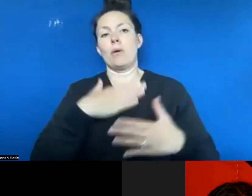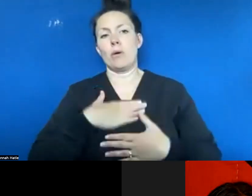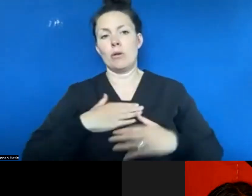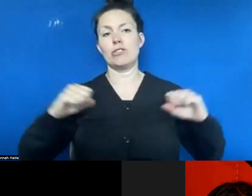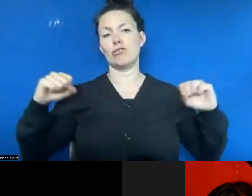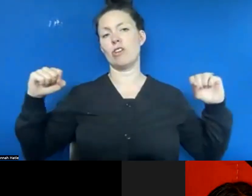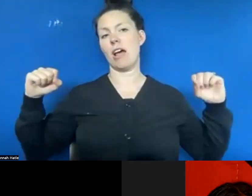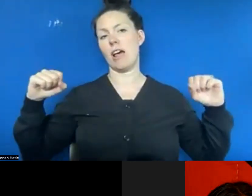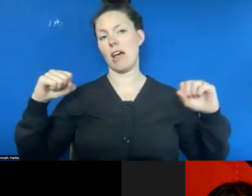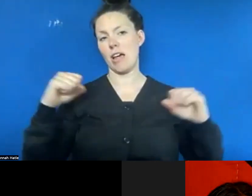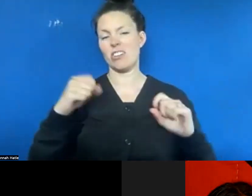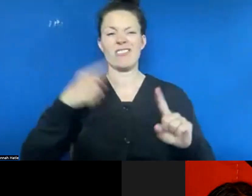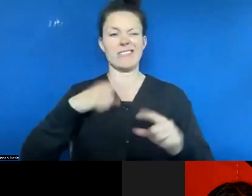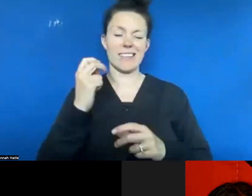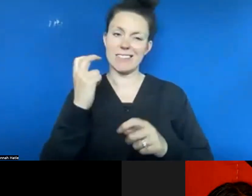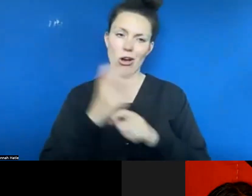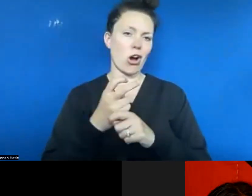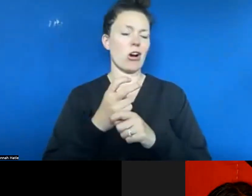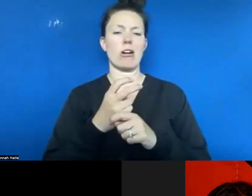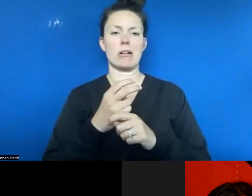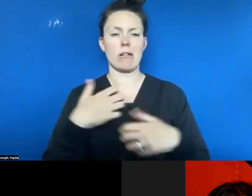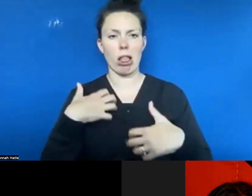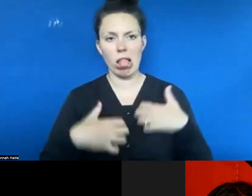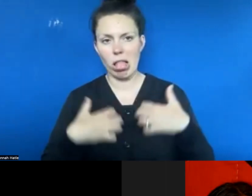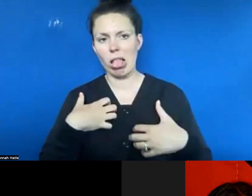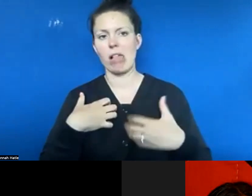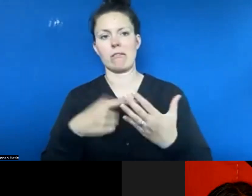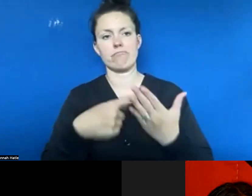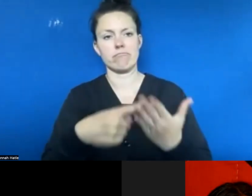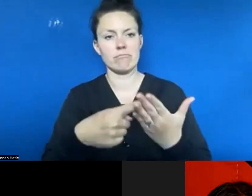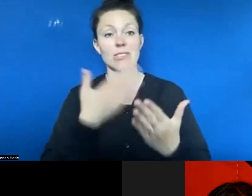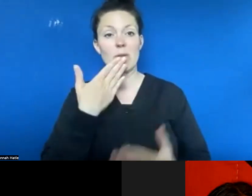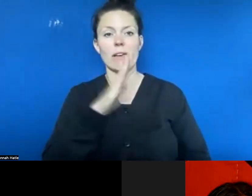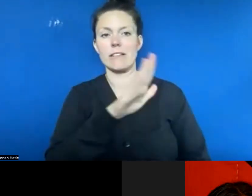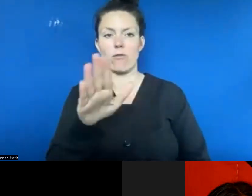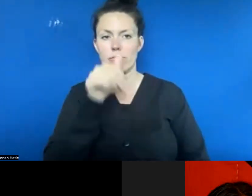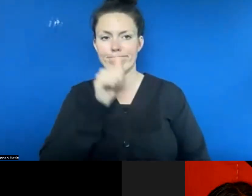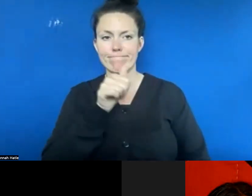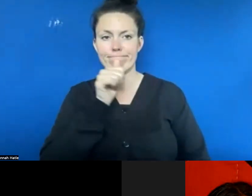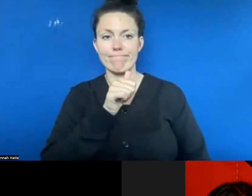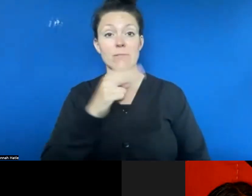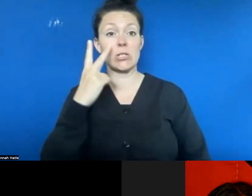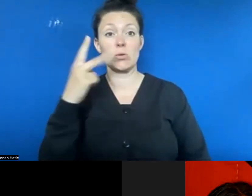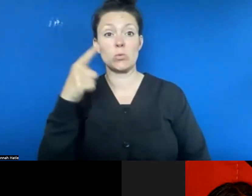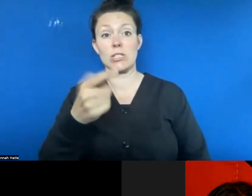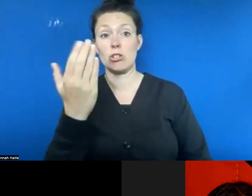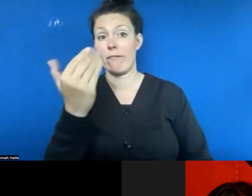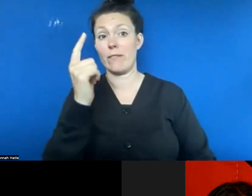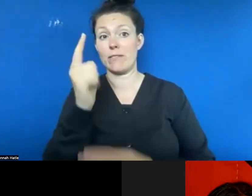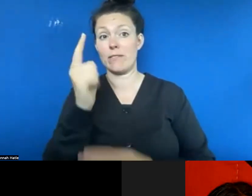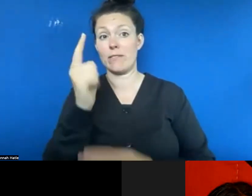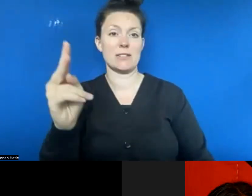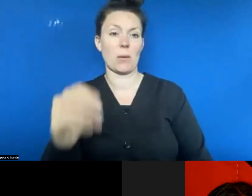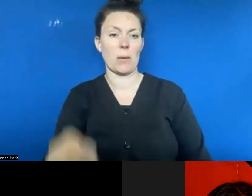These are always hard conversations to have. So thank you for sticking with us, and we'll see you in 15 minutes, all